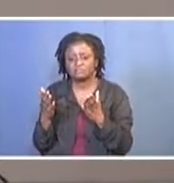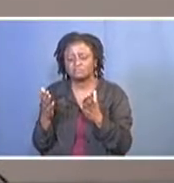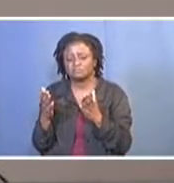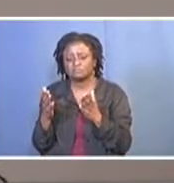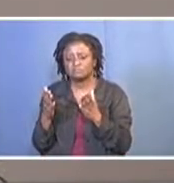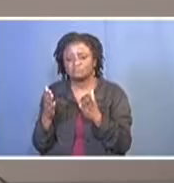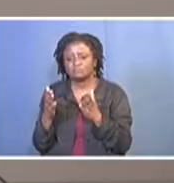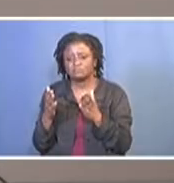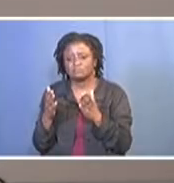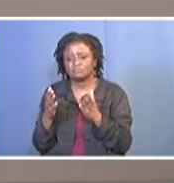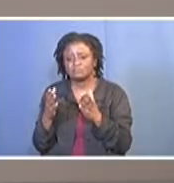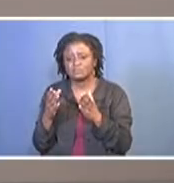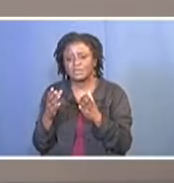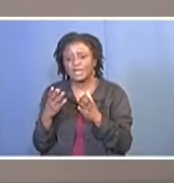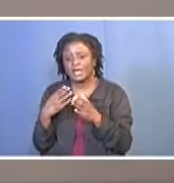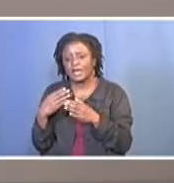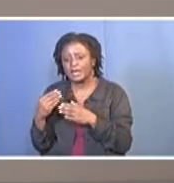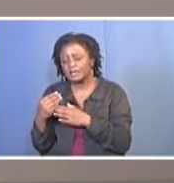I'll be back soon